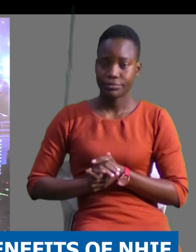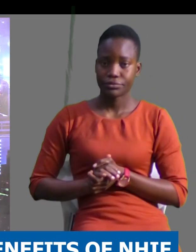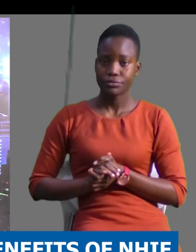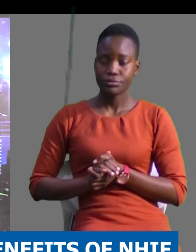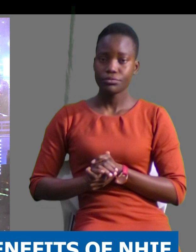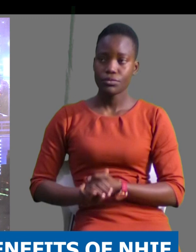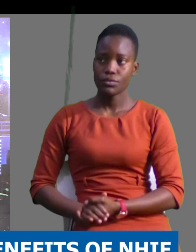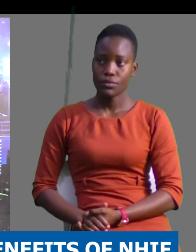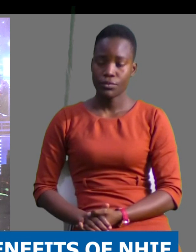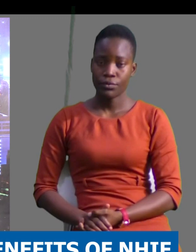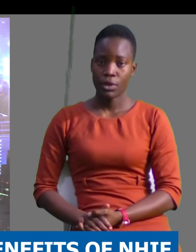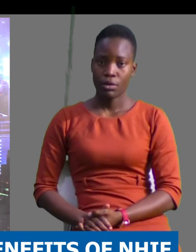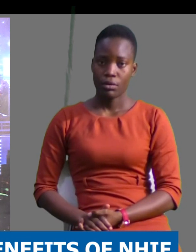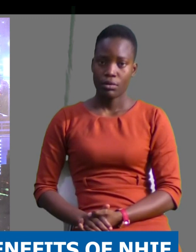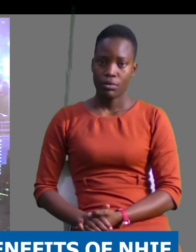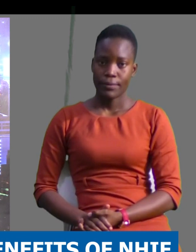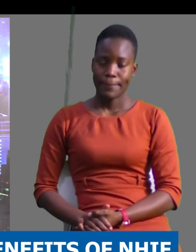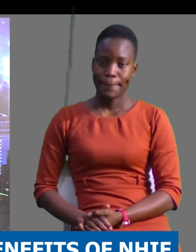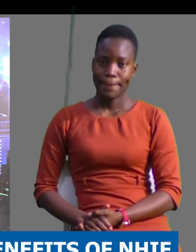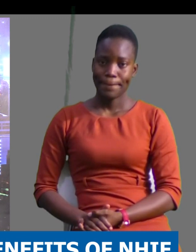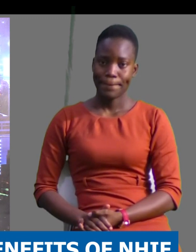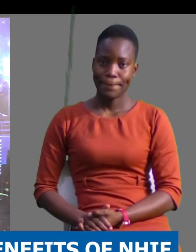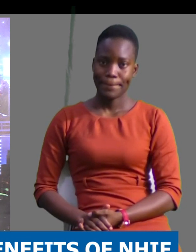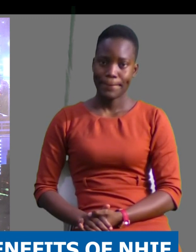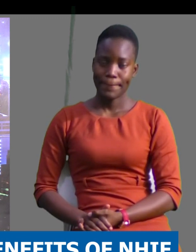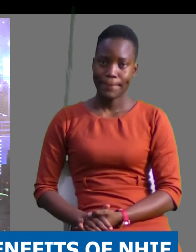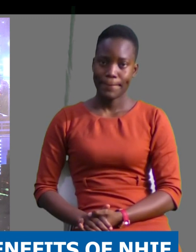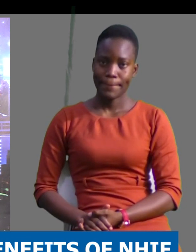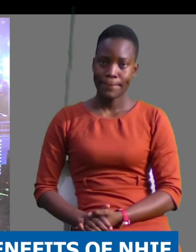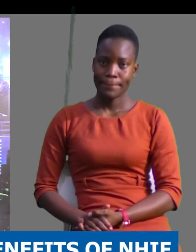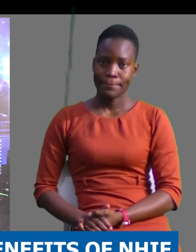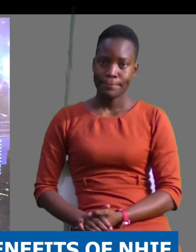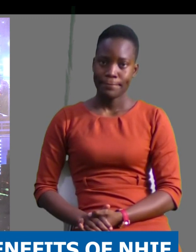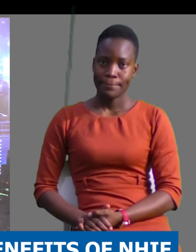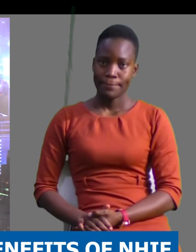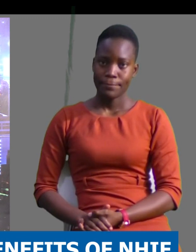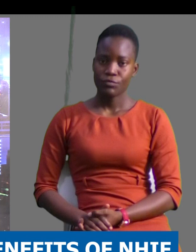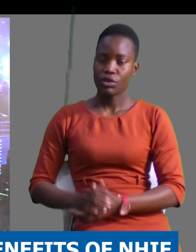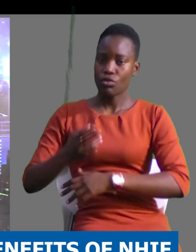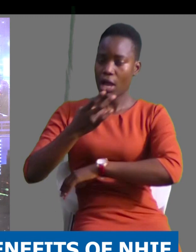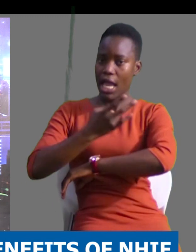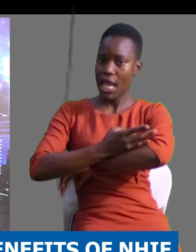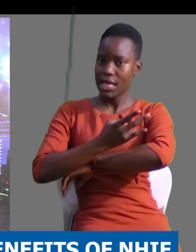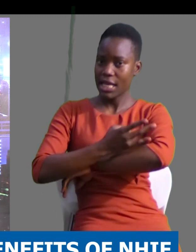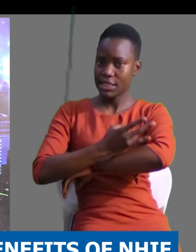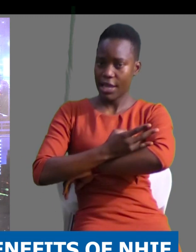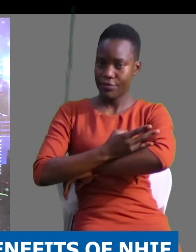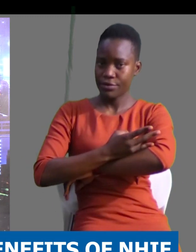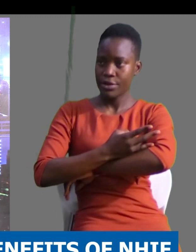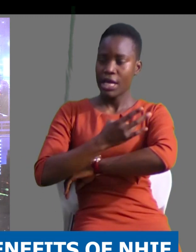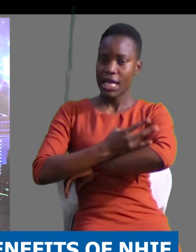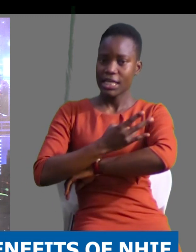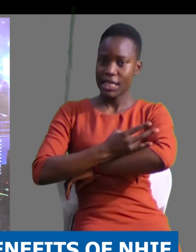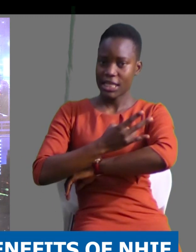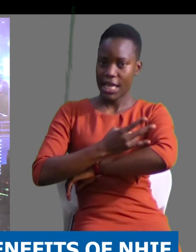like a mouthful, but what is the where does the NHIF